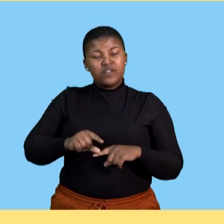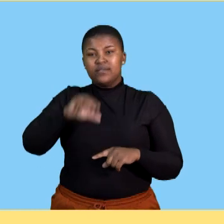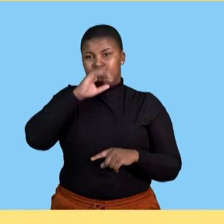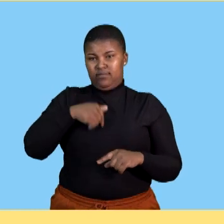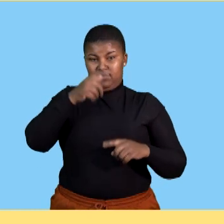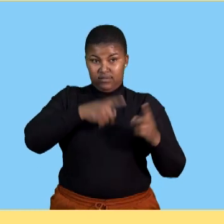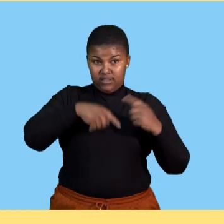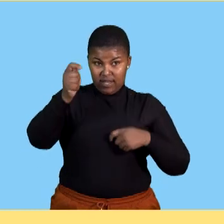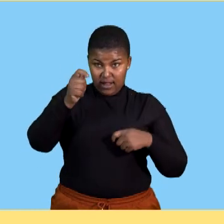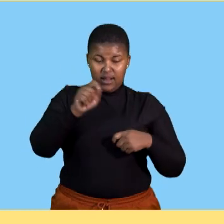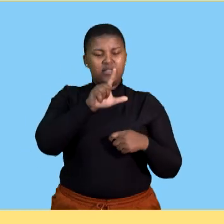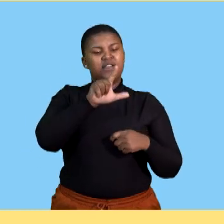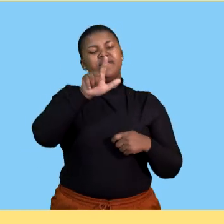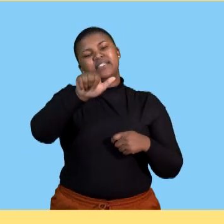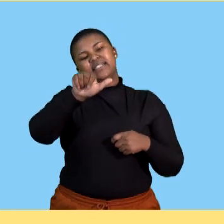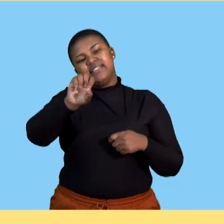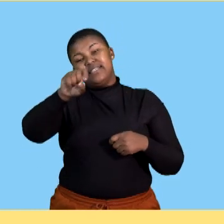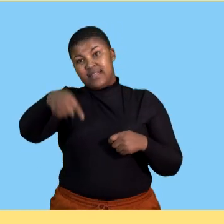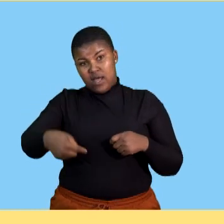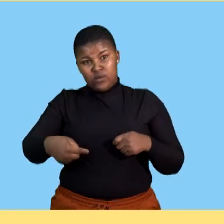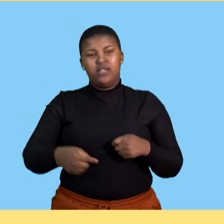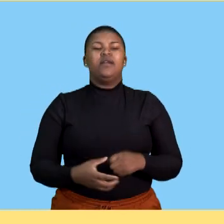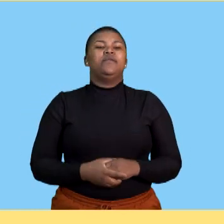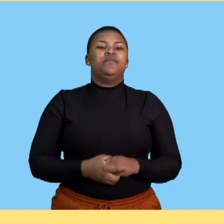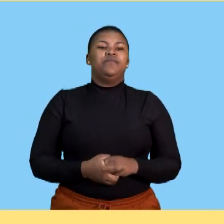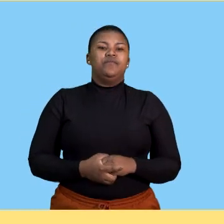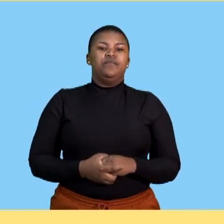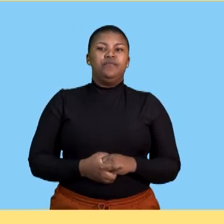say my sales, which is 760,000,